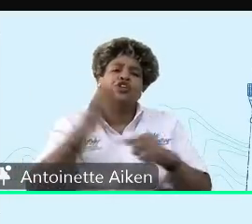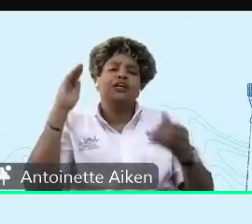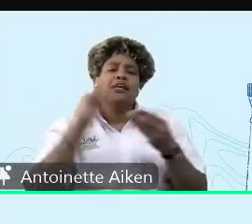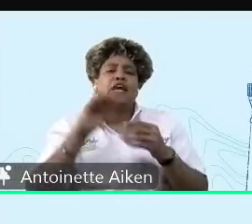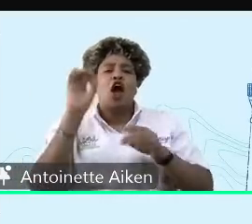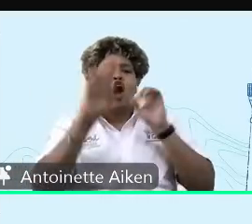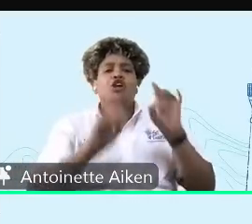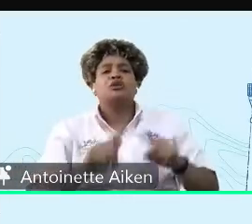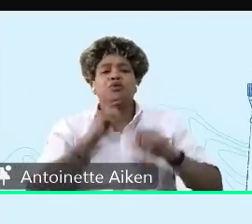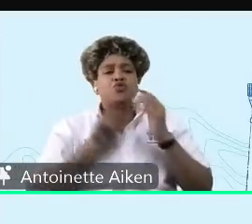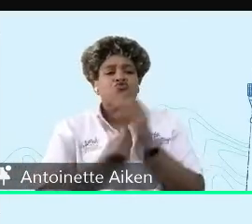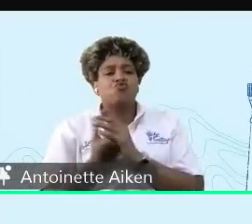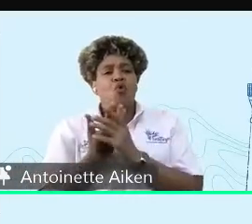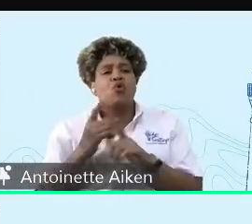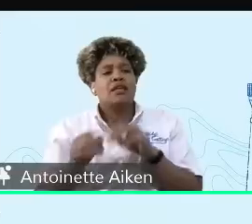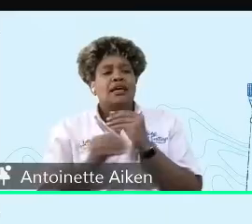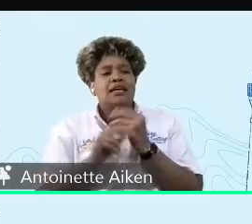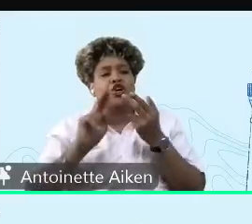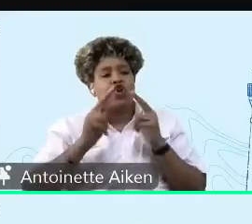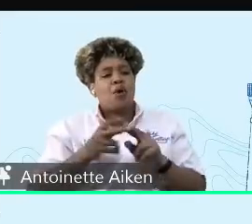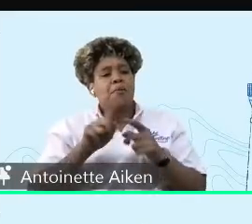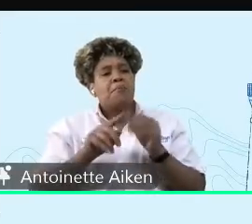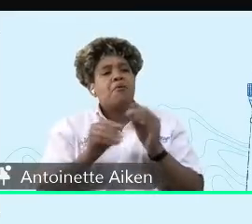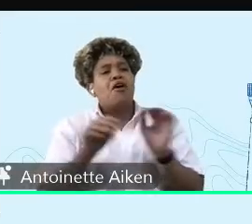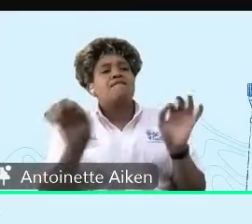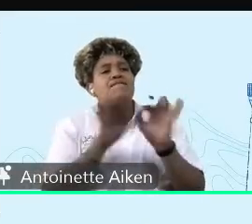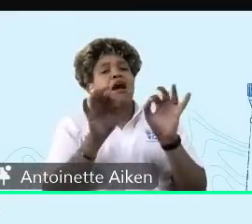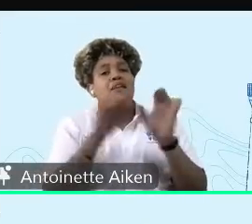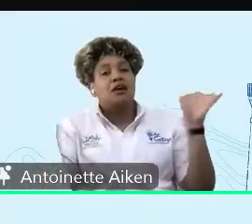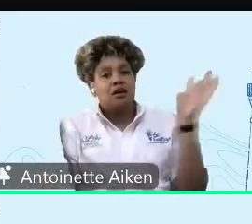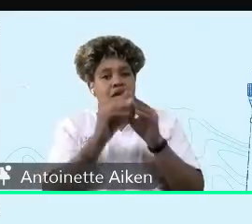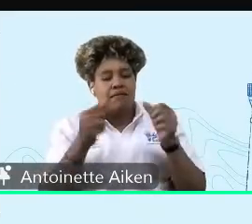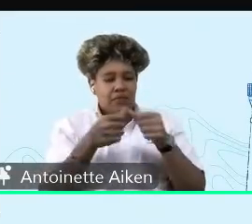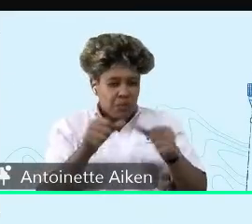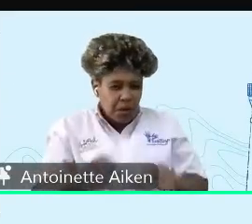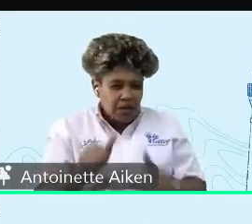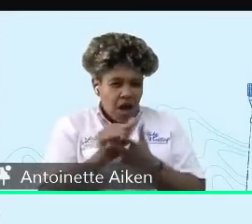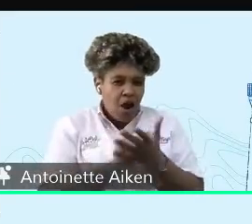contributing to the growth in the number and value of deposit accounts.